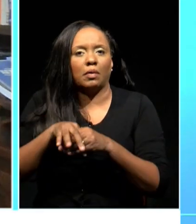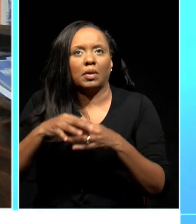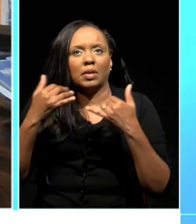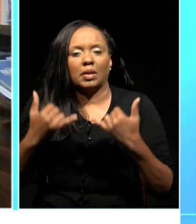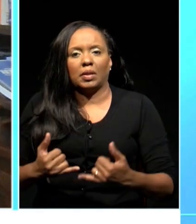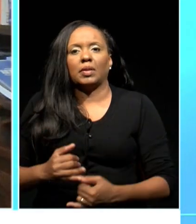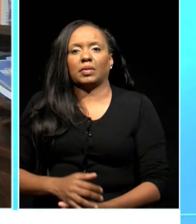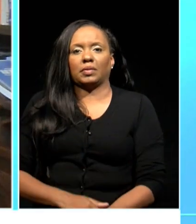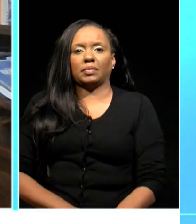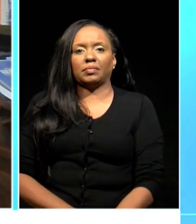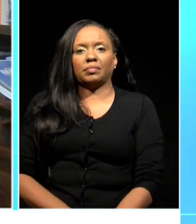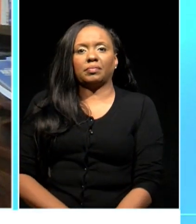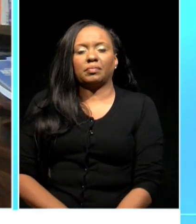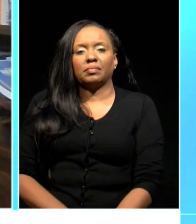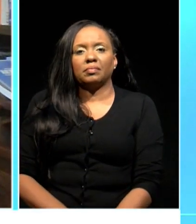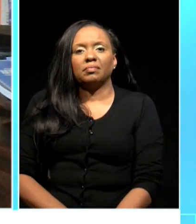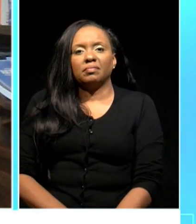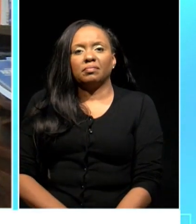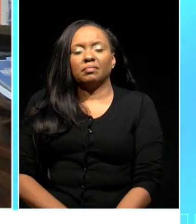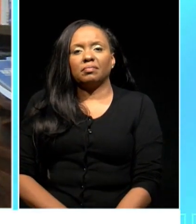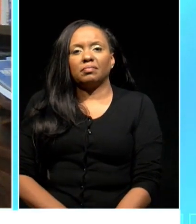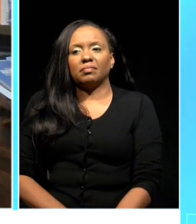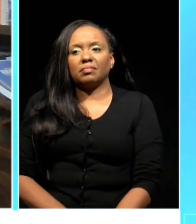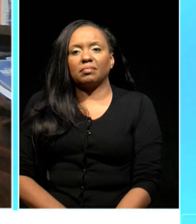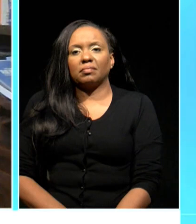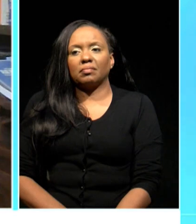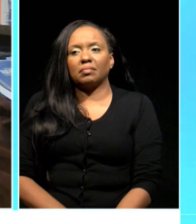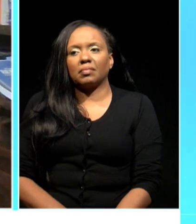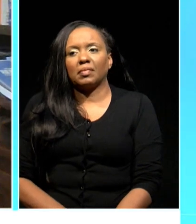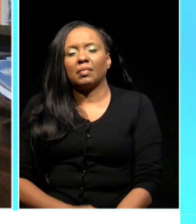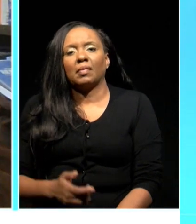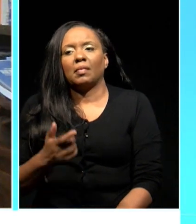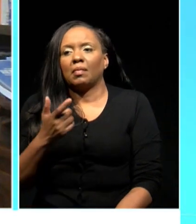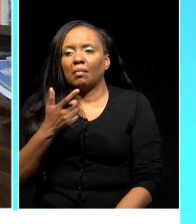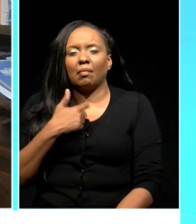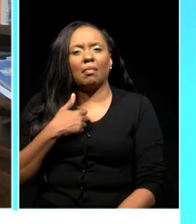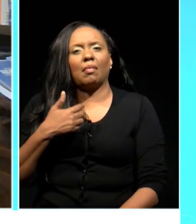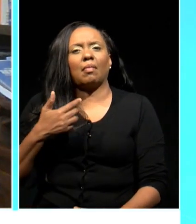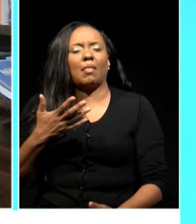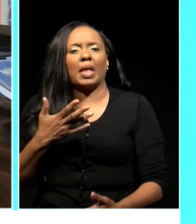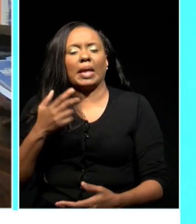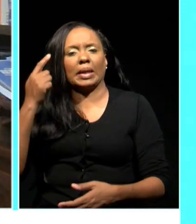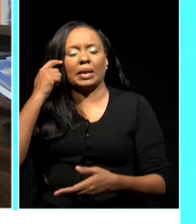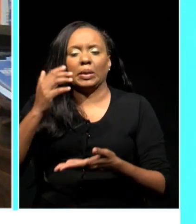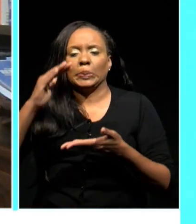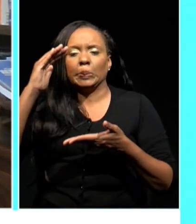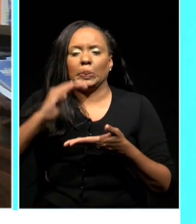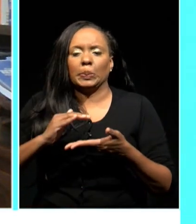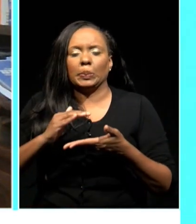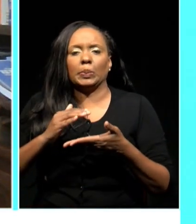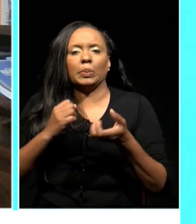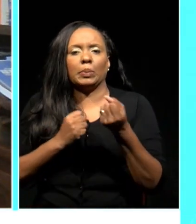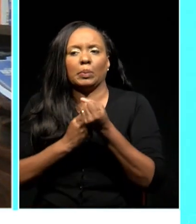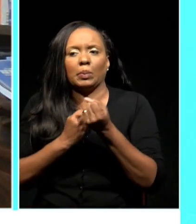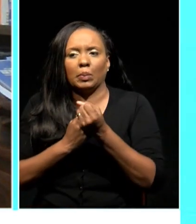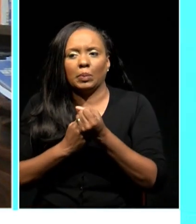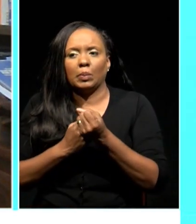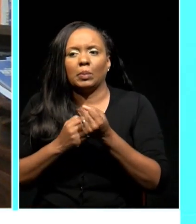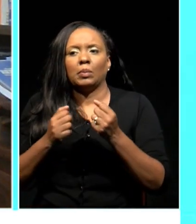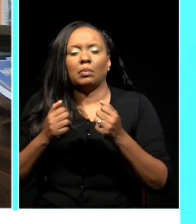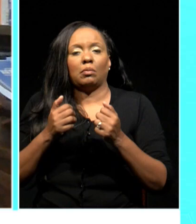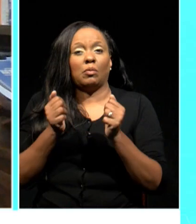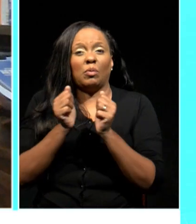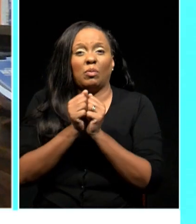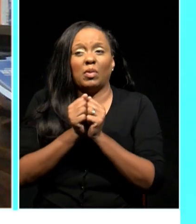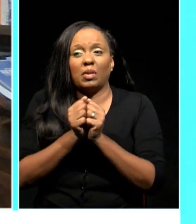And you see that in terms of the loss of support, what I call the attrition to the Barbados Labour Party in almost, not everyone,